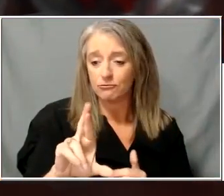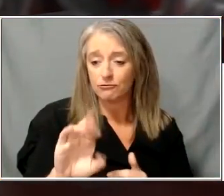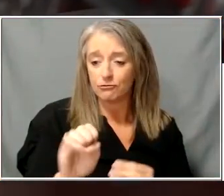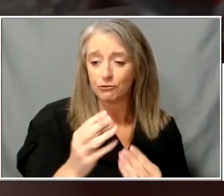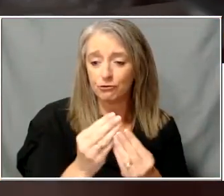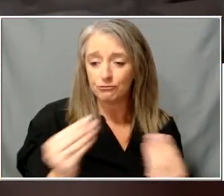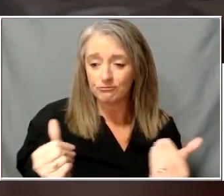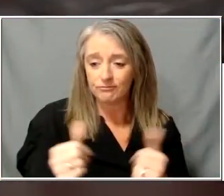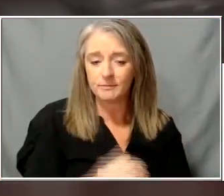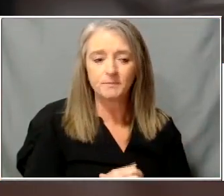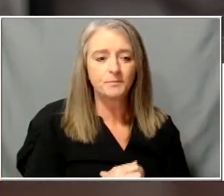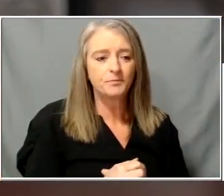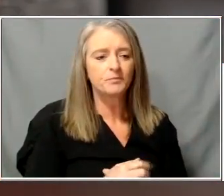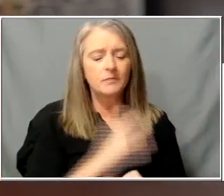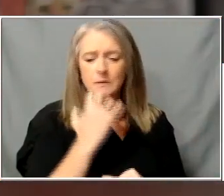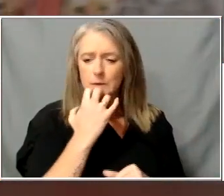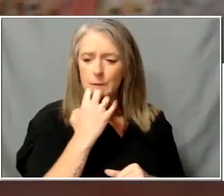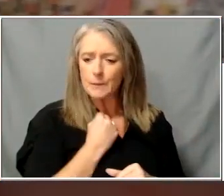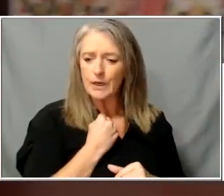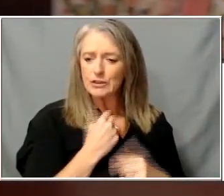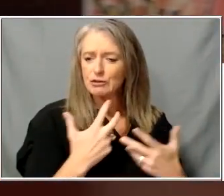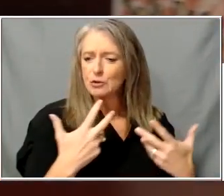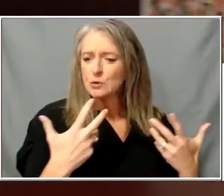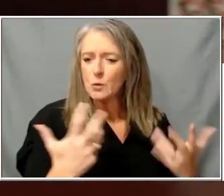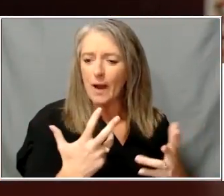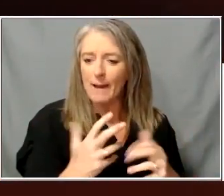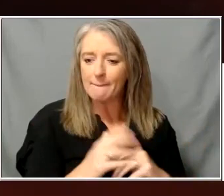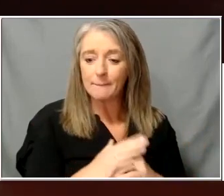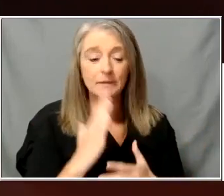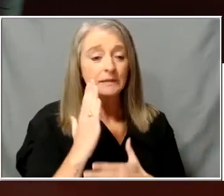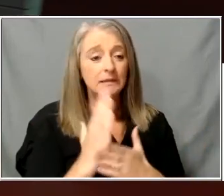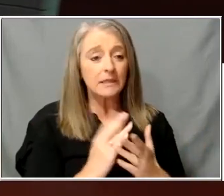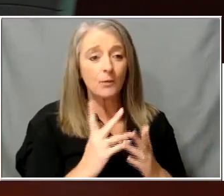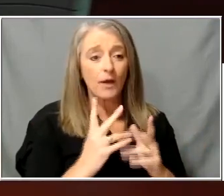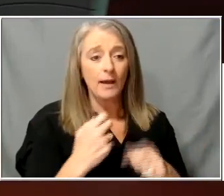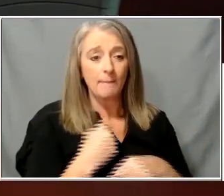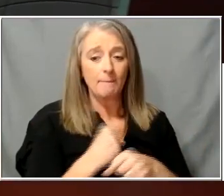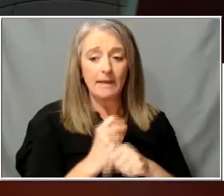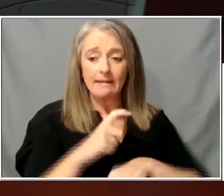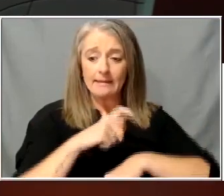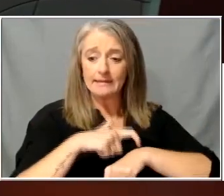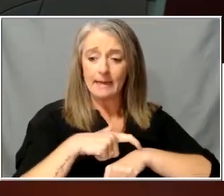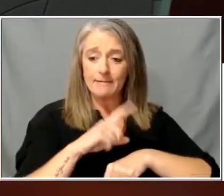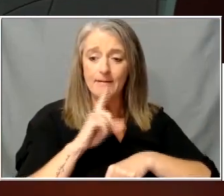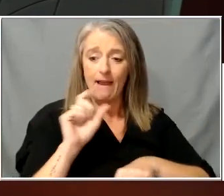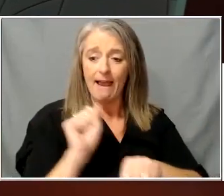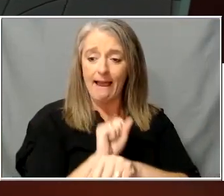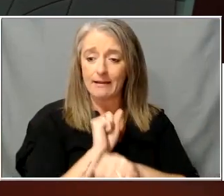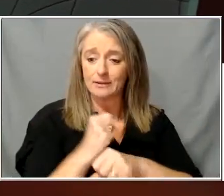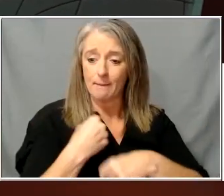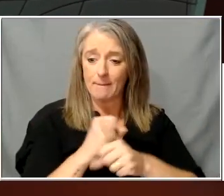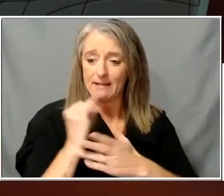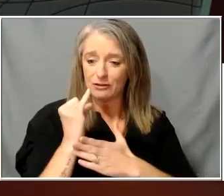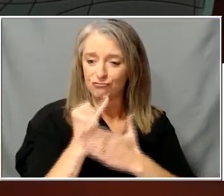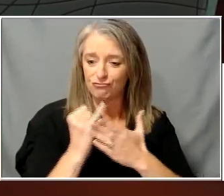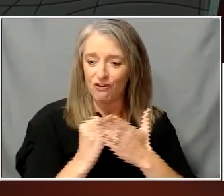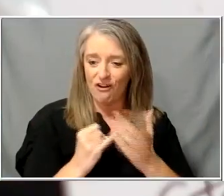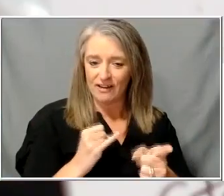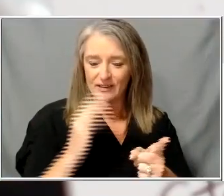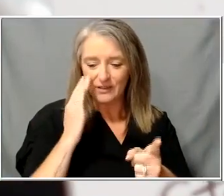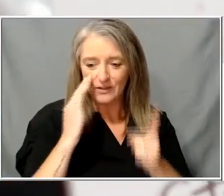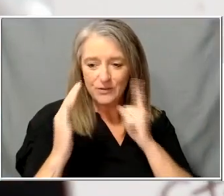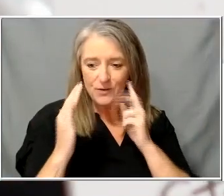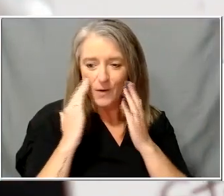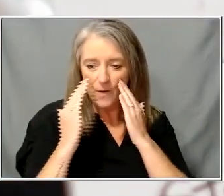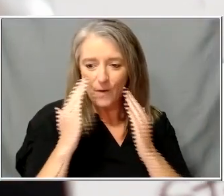So what is so precious about this is that someone took the time to actually make this drawing. You know her voice.